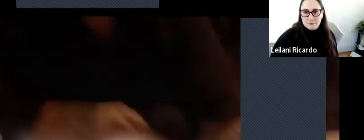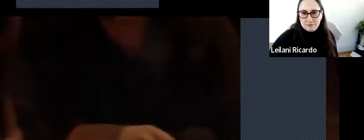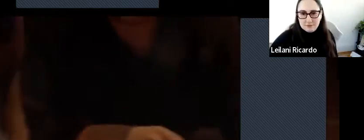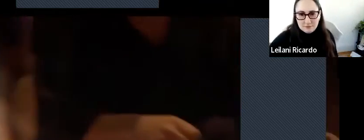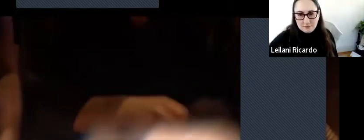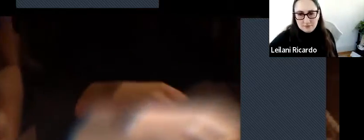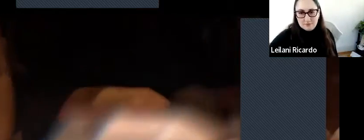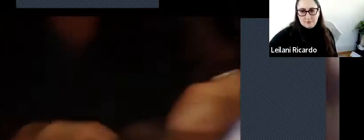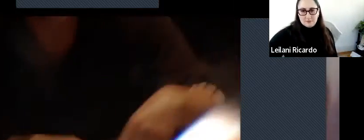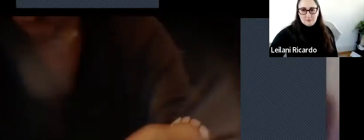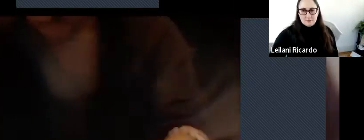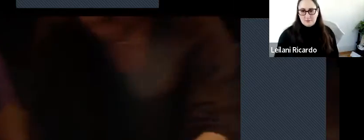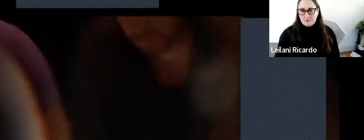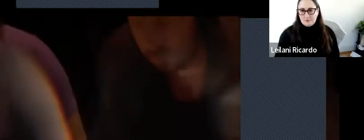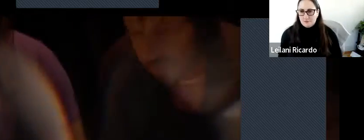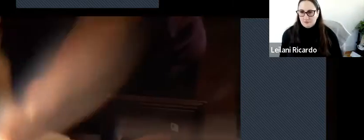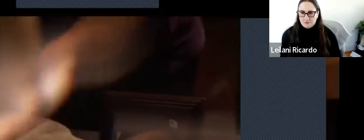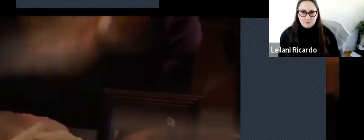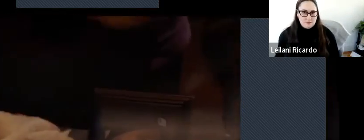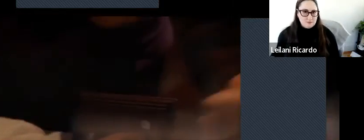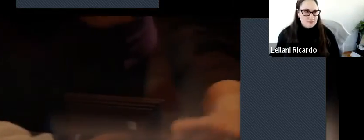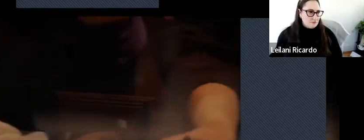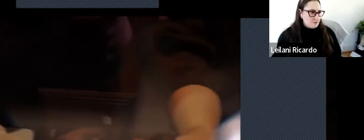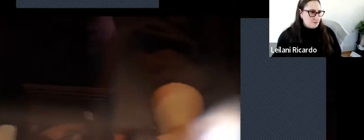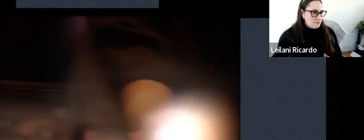strength of life, oh,